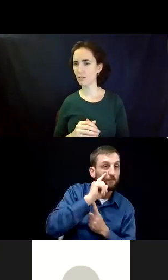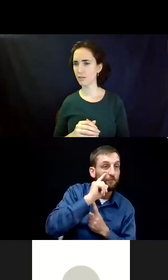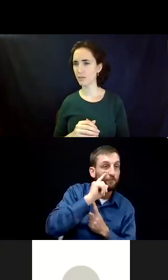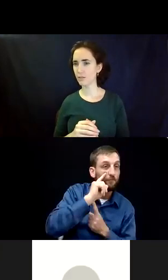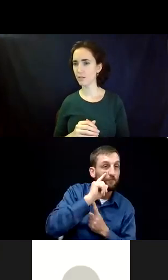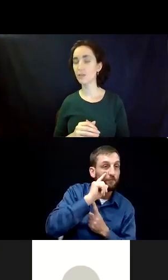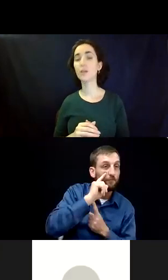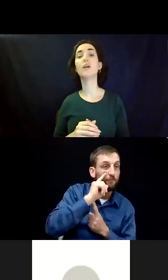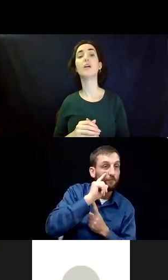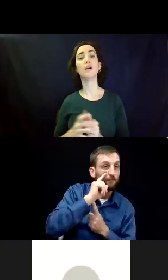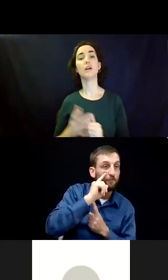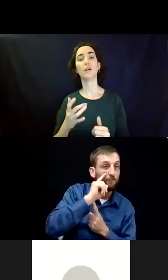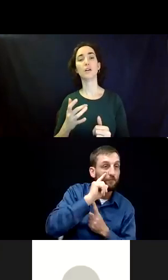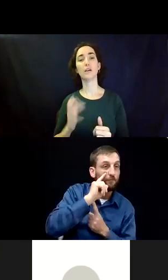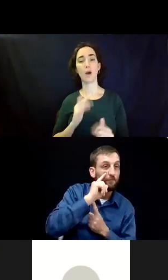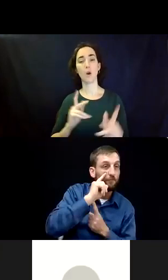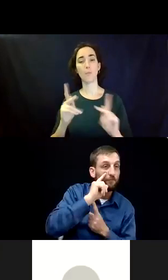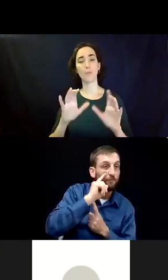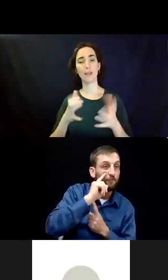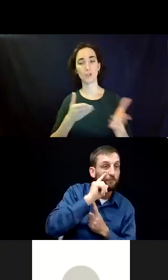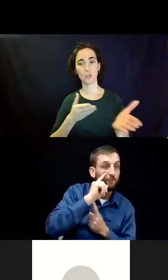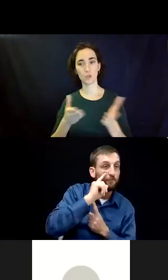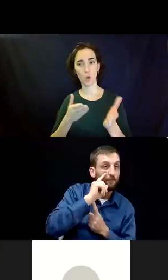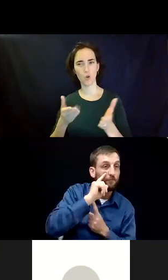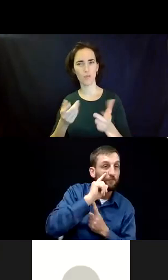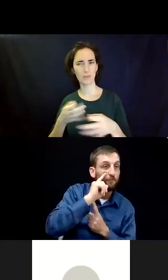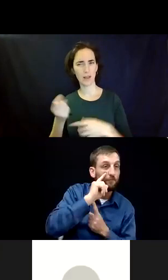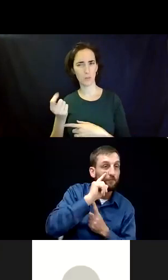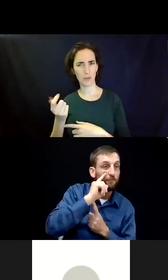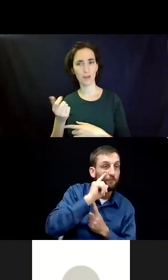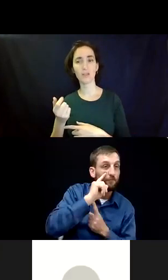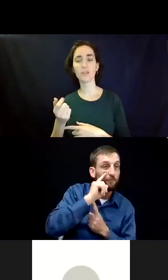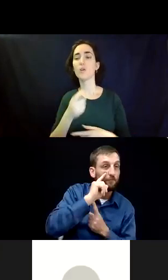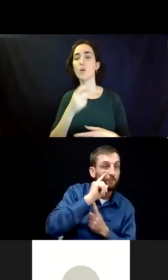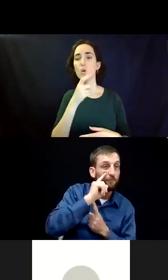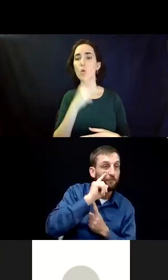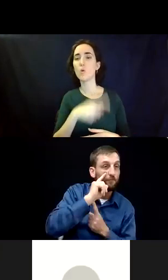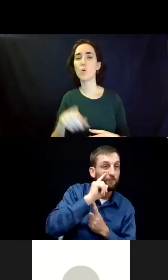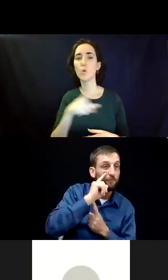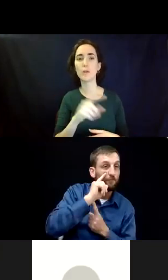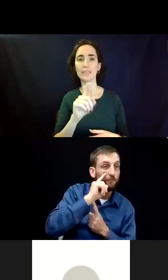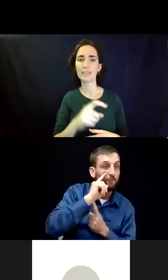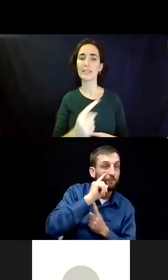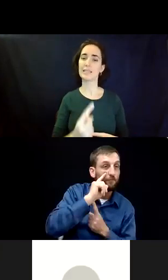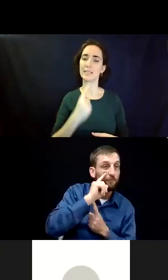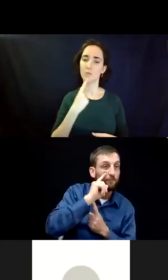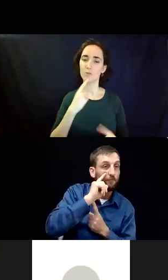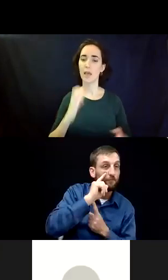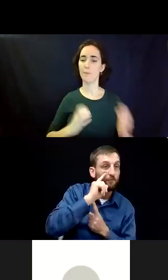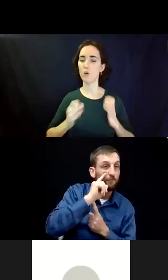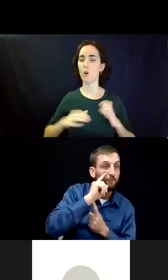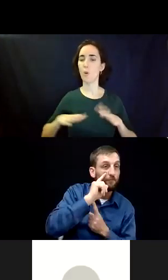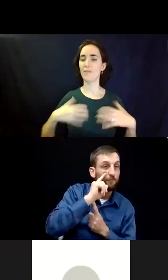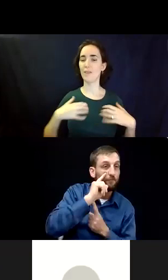populations, families who are by serious emotional or behavioral health issues, and